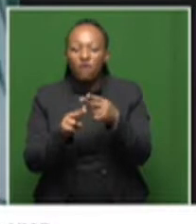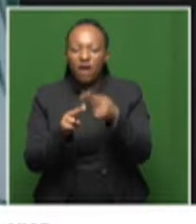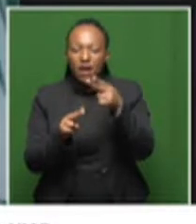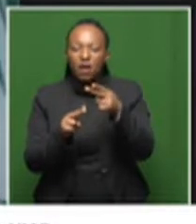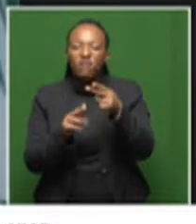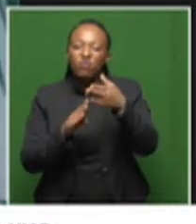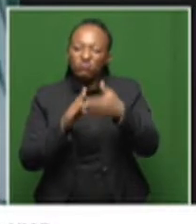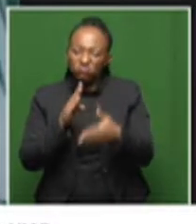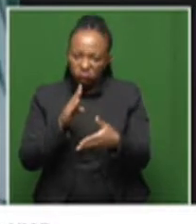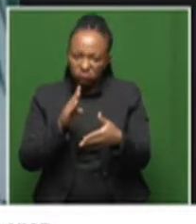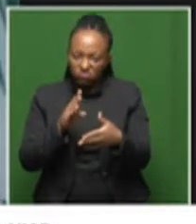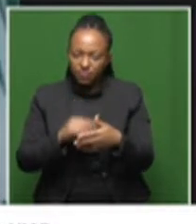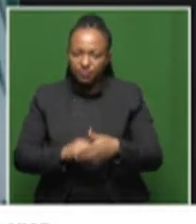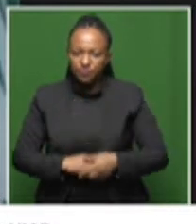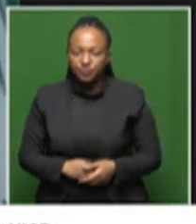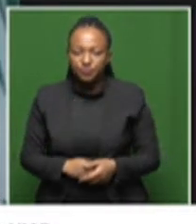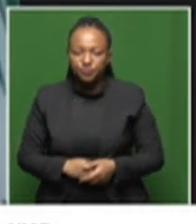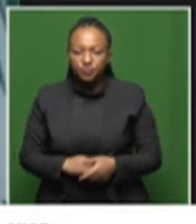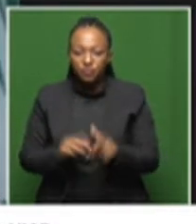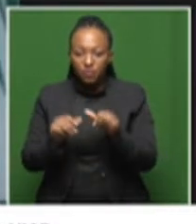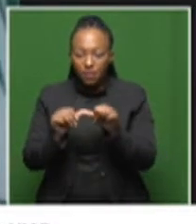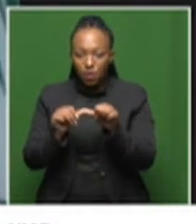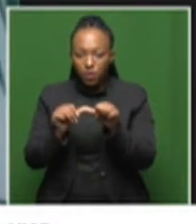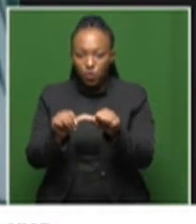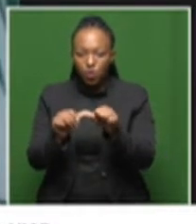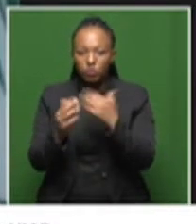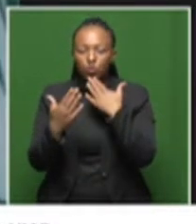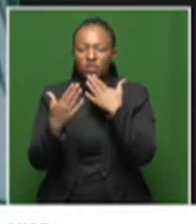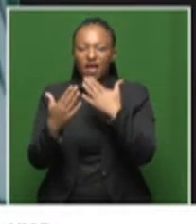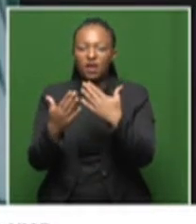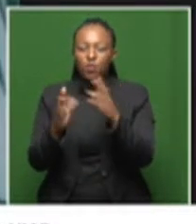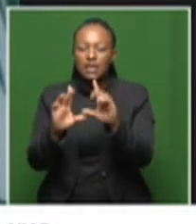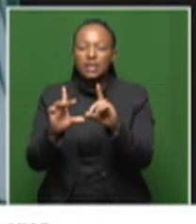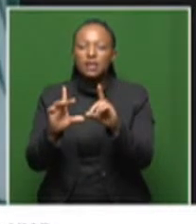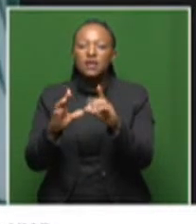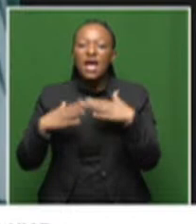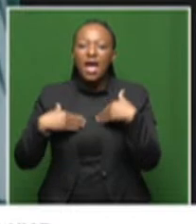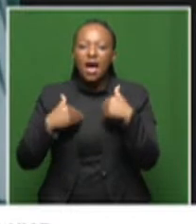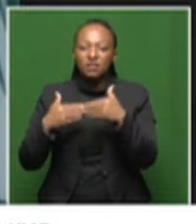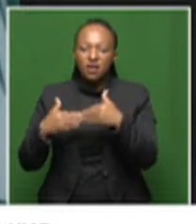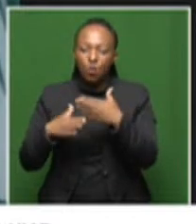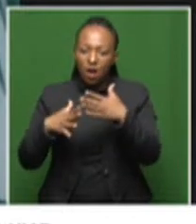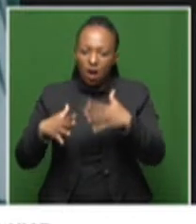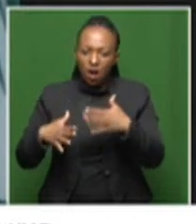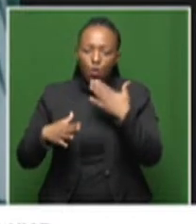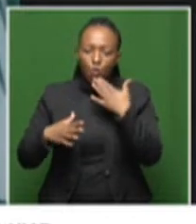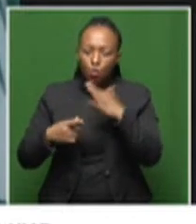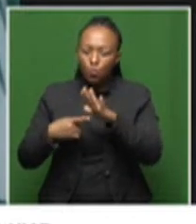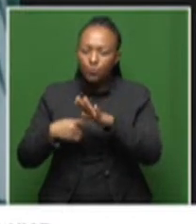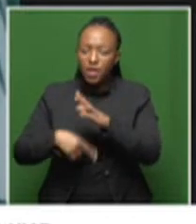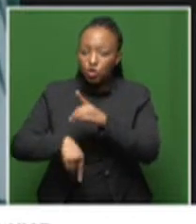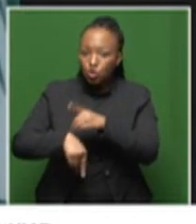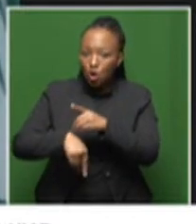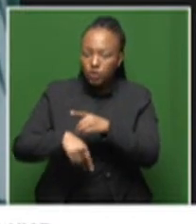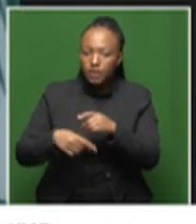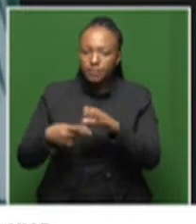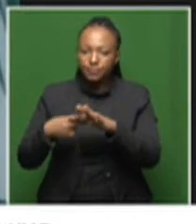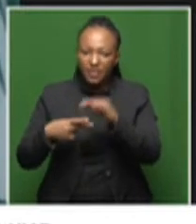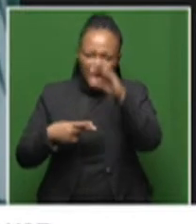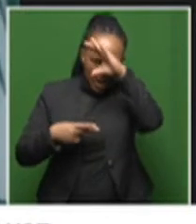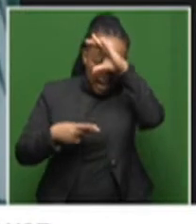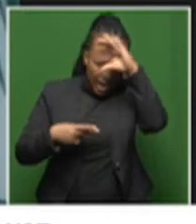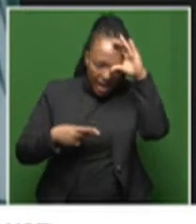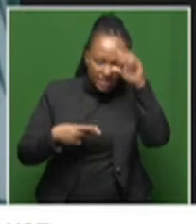to a close. Let me continue to thank the healthcare workers, the doctors, nurses, and all